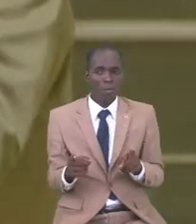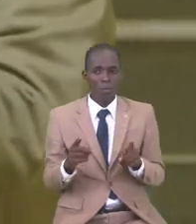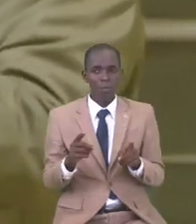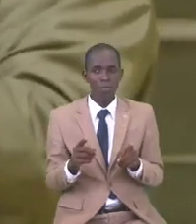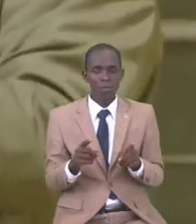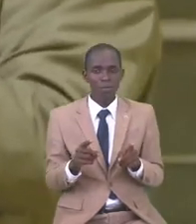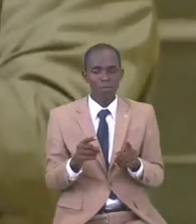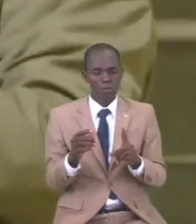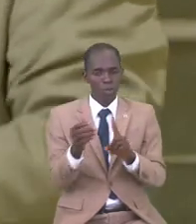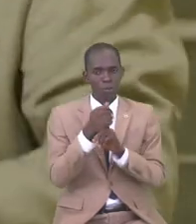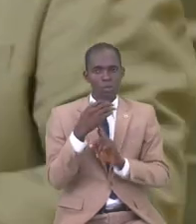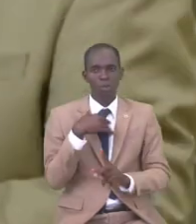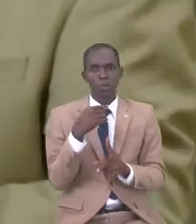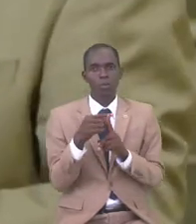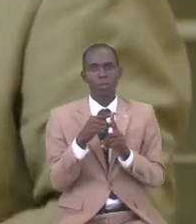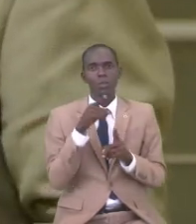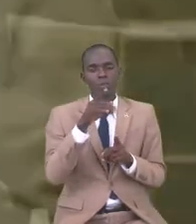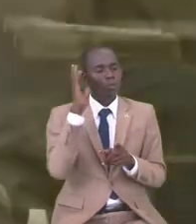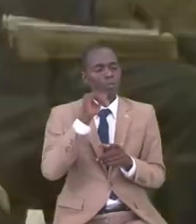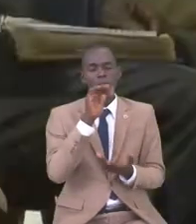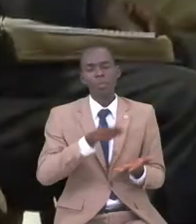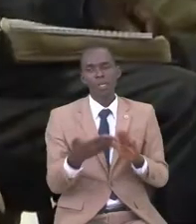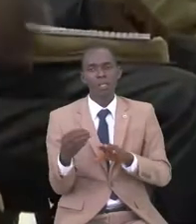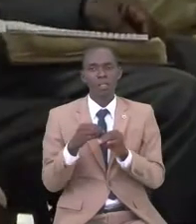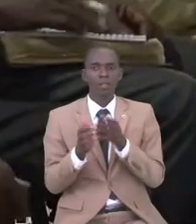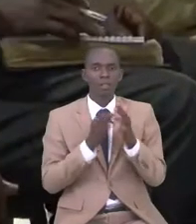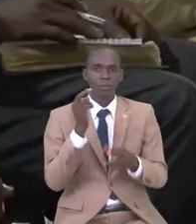mark my word, you will not die.